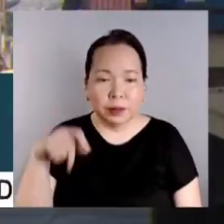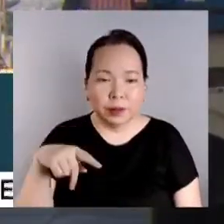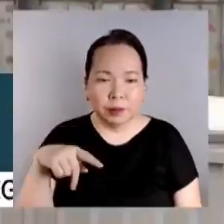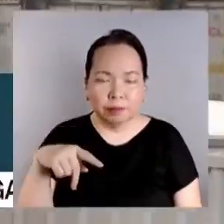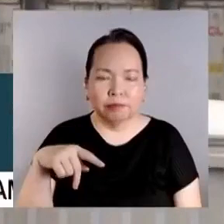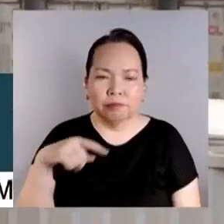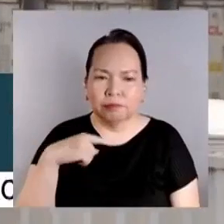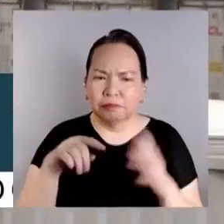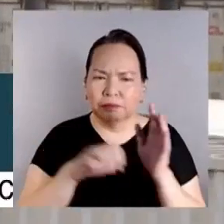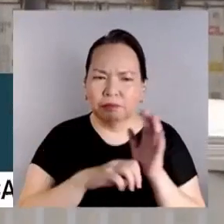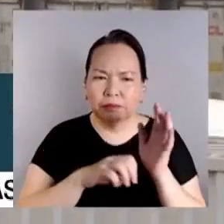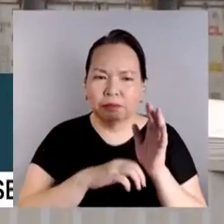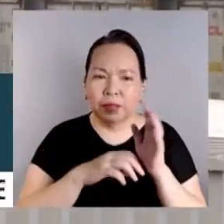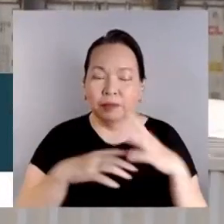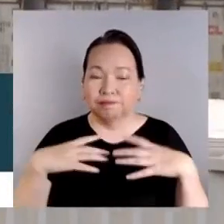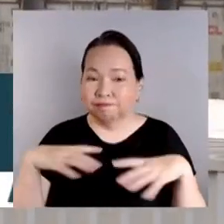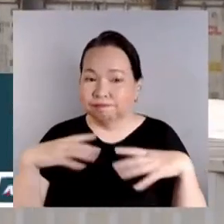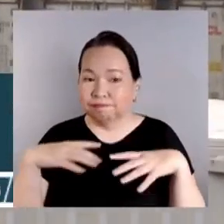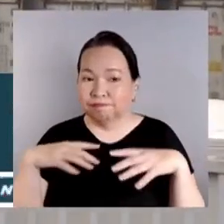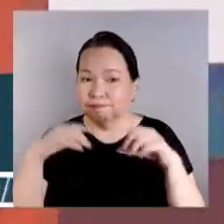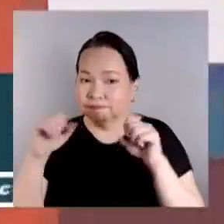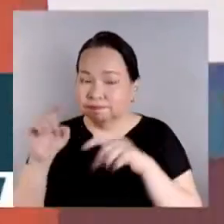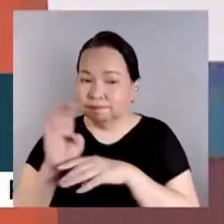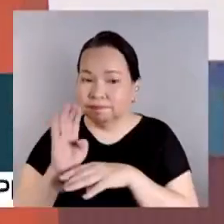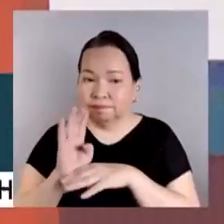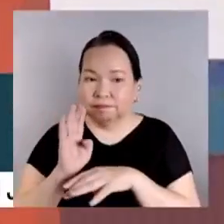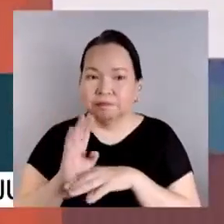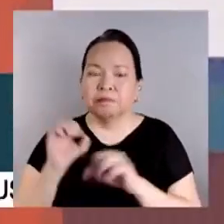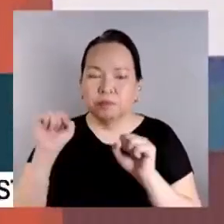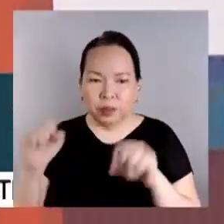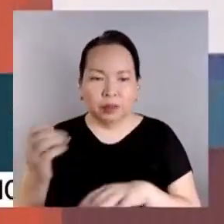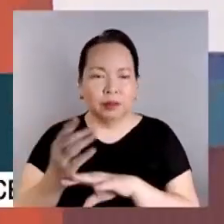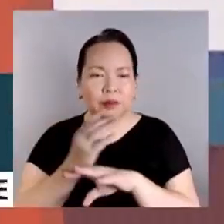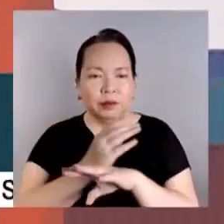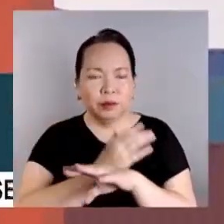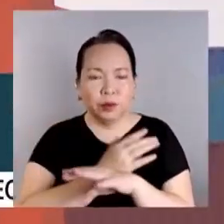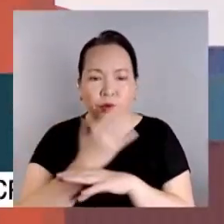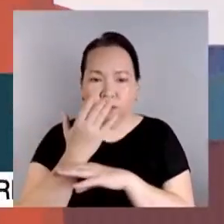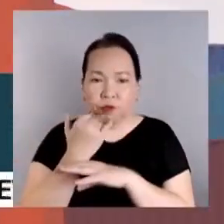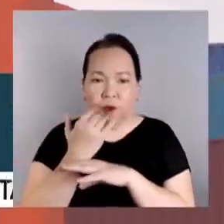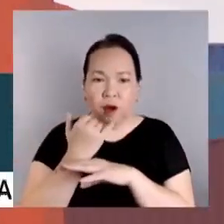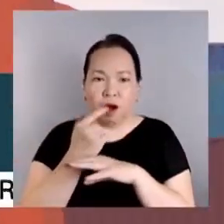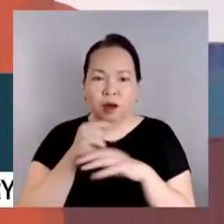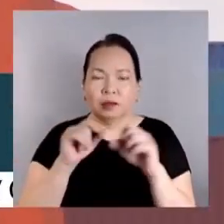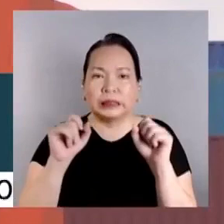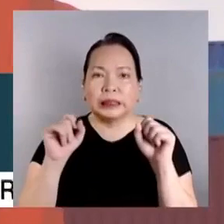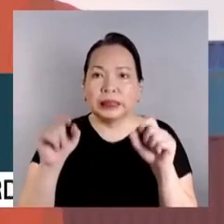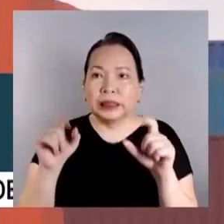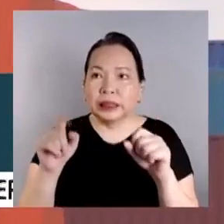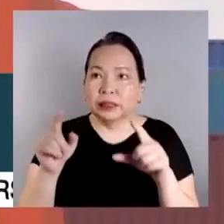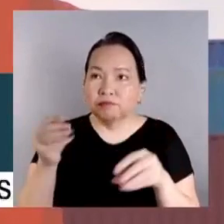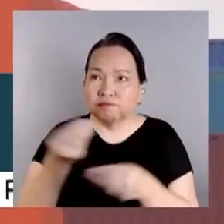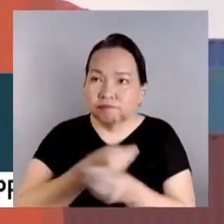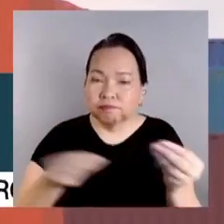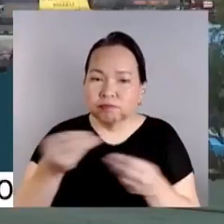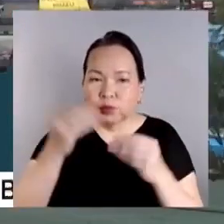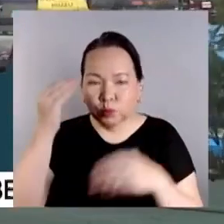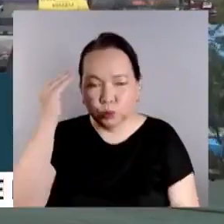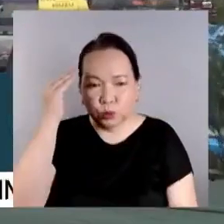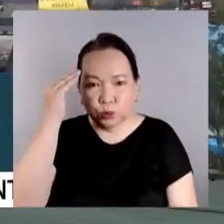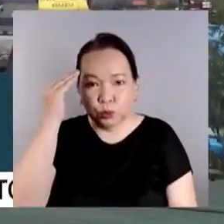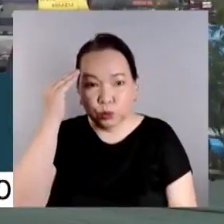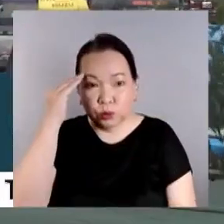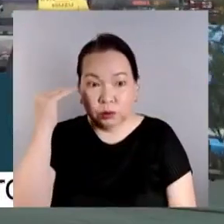example, the garments industry in the Philippines will have improved because our garments trade with Korea currently, or before RCEP,